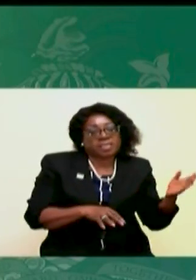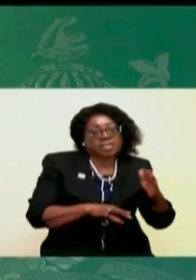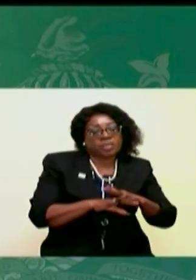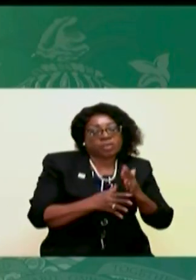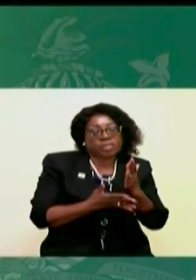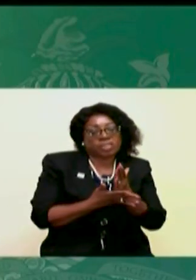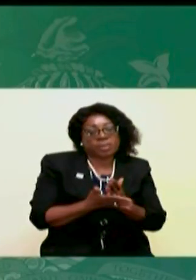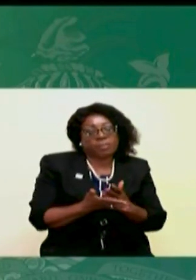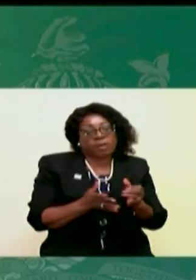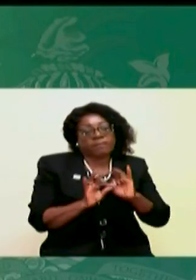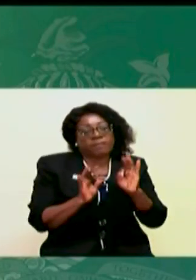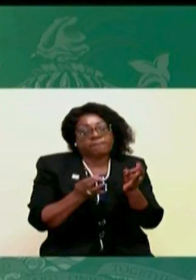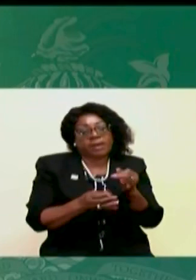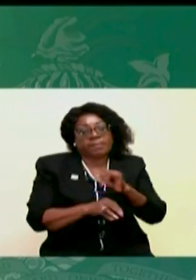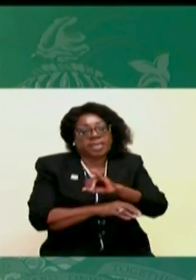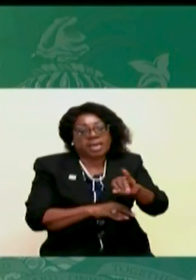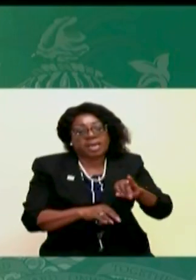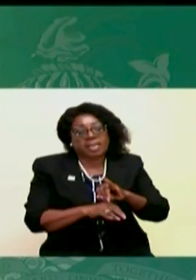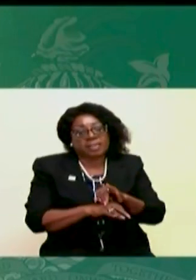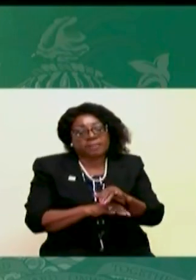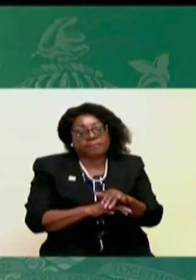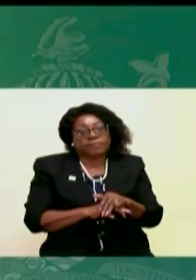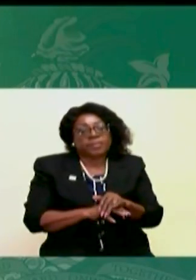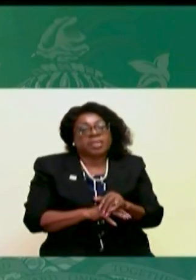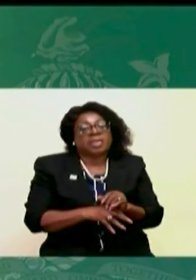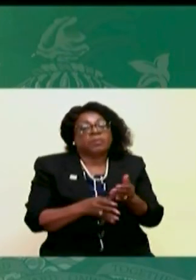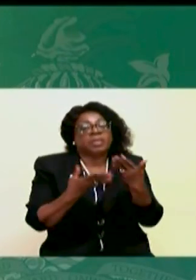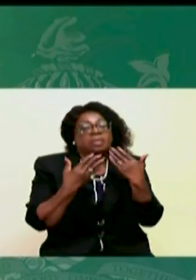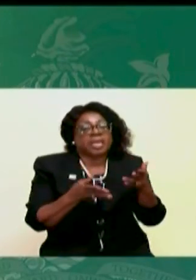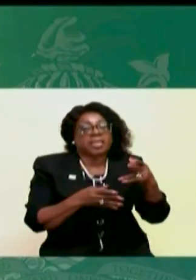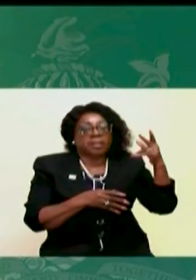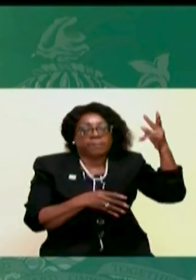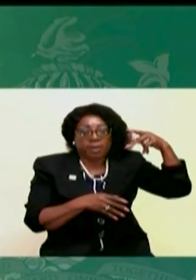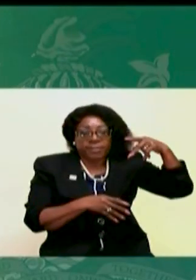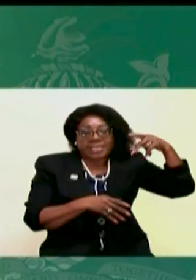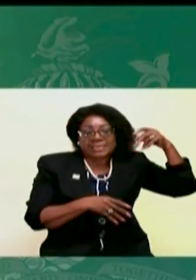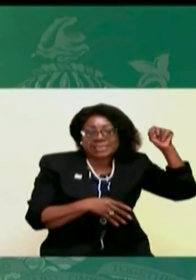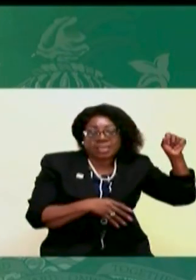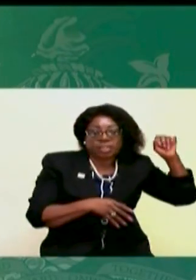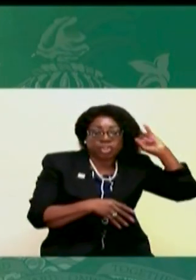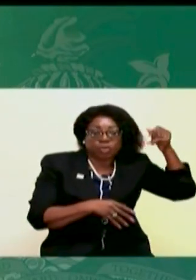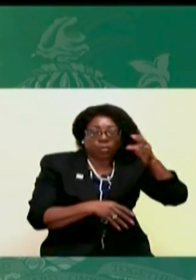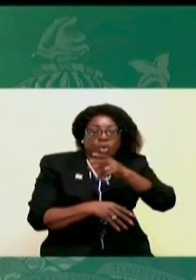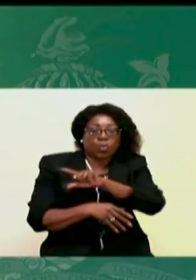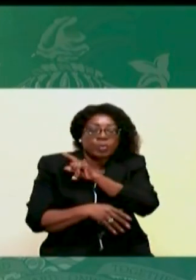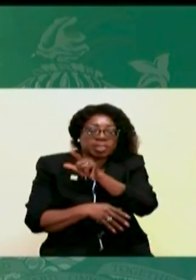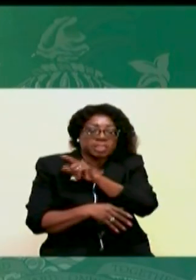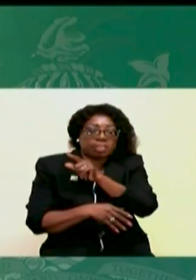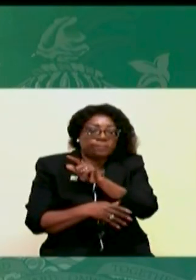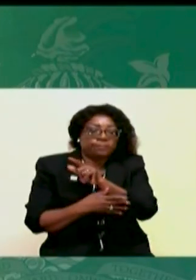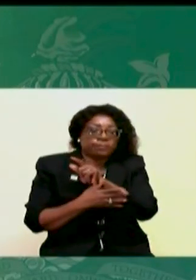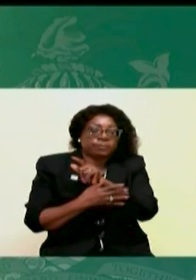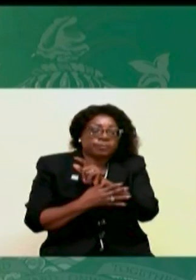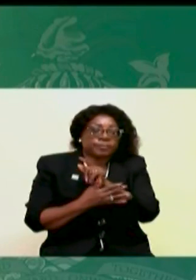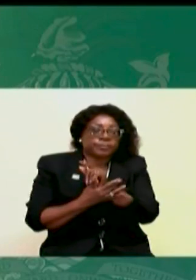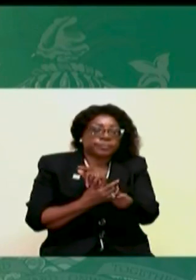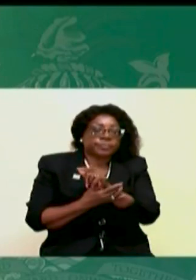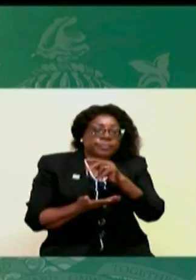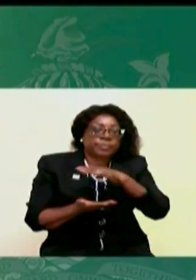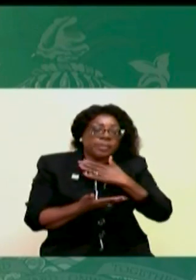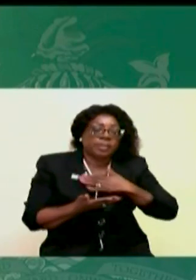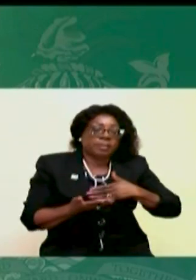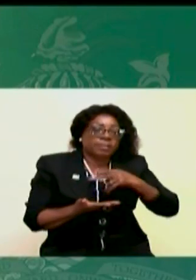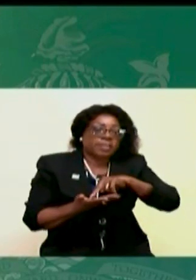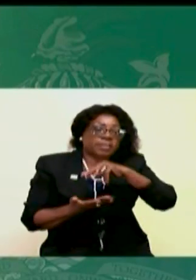want to thank the permanent secretary, Joel Lewis. He and Daryl Hall, who's with us again today. Daryl, please stand. They deal